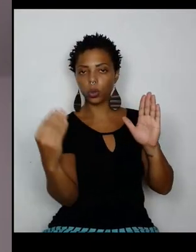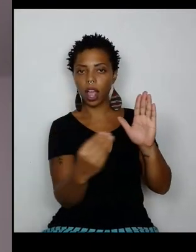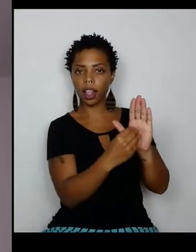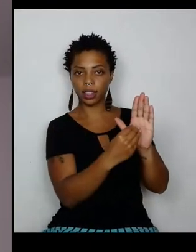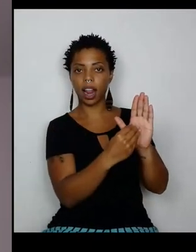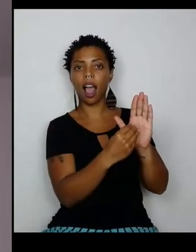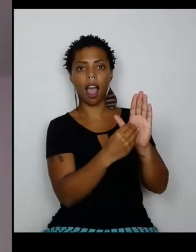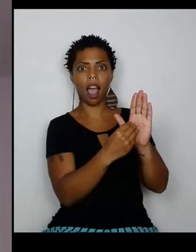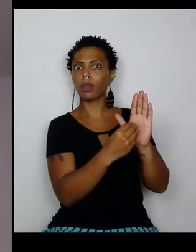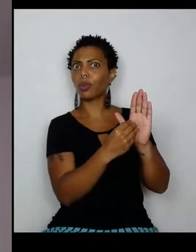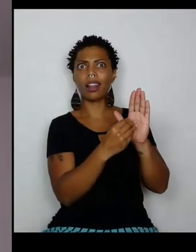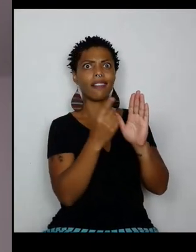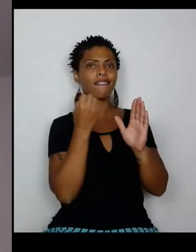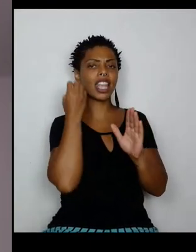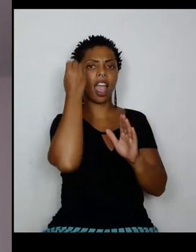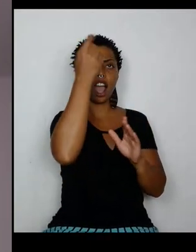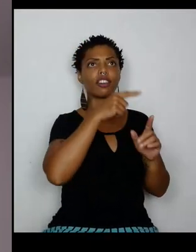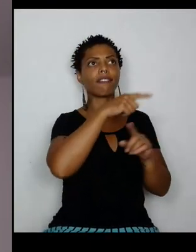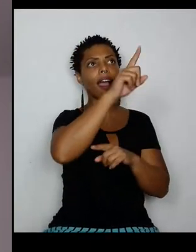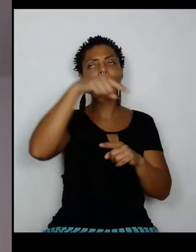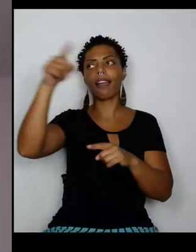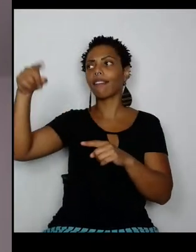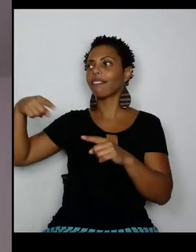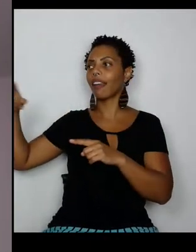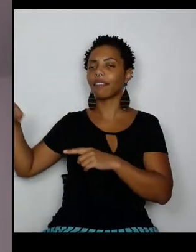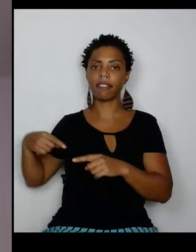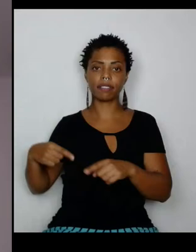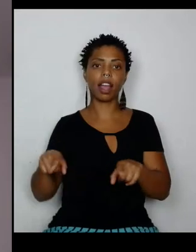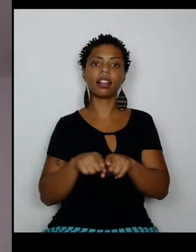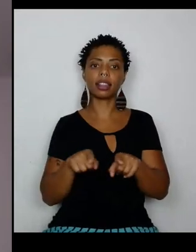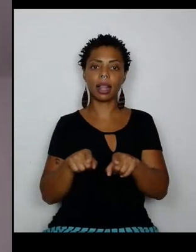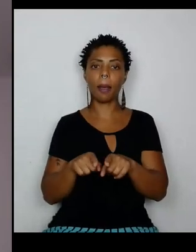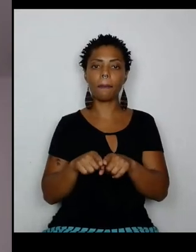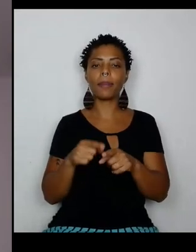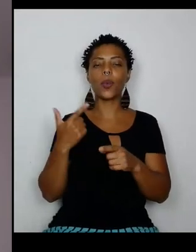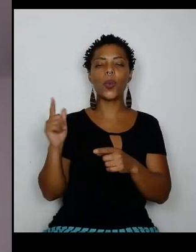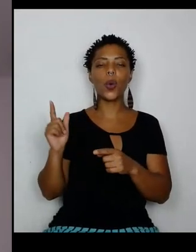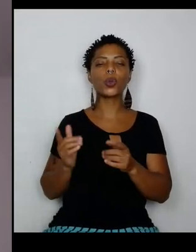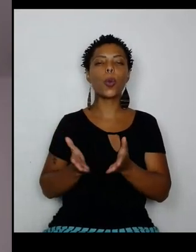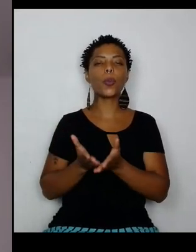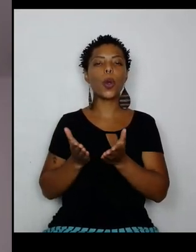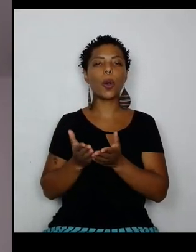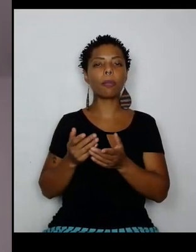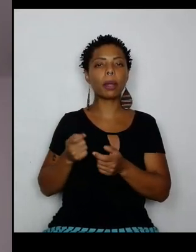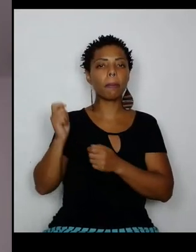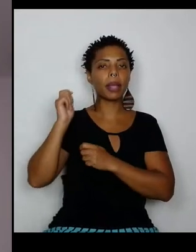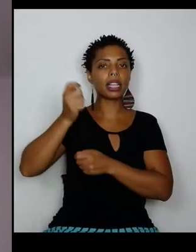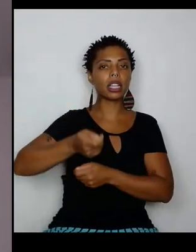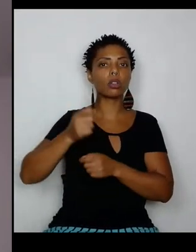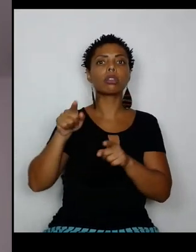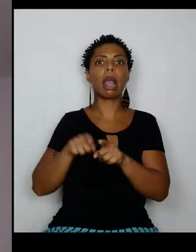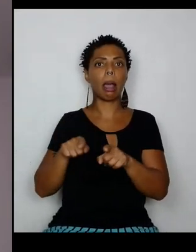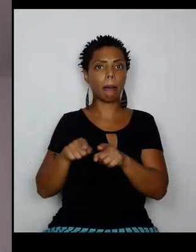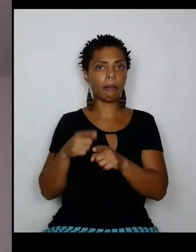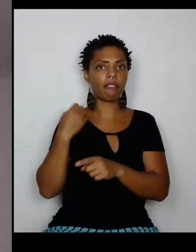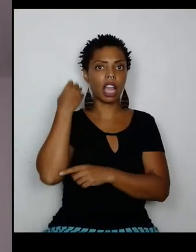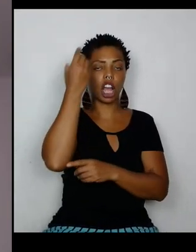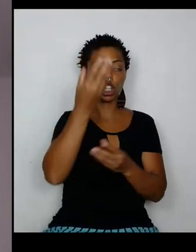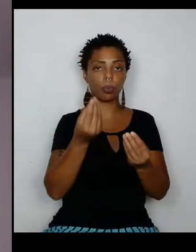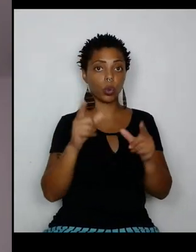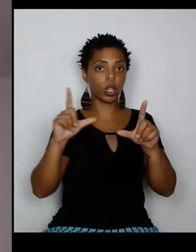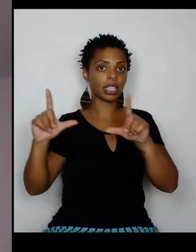artwork this self-portrait goes around the world quite a lot the fisherman is the same so we